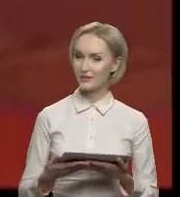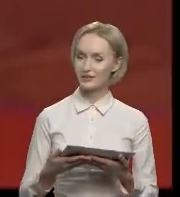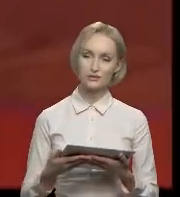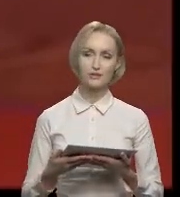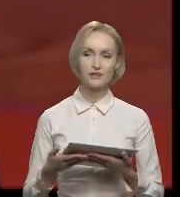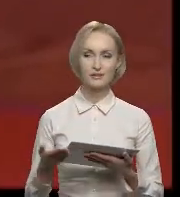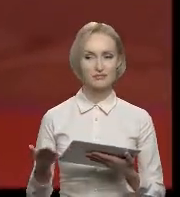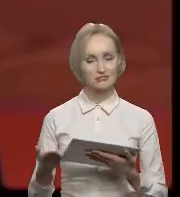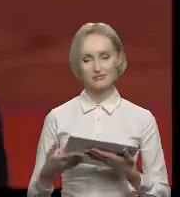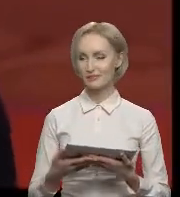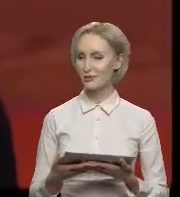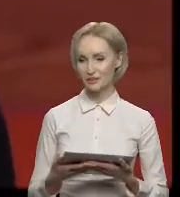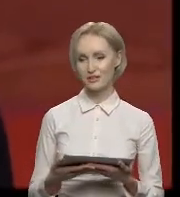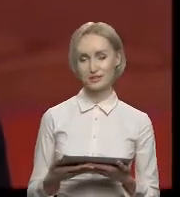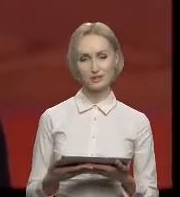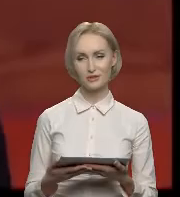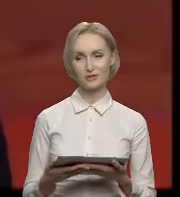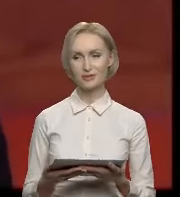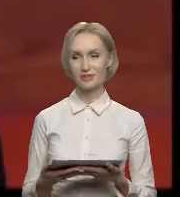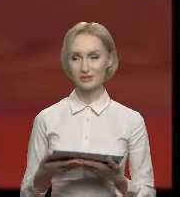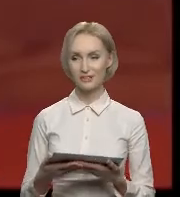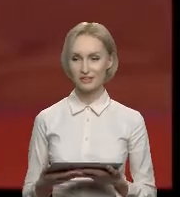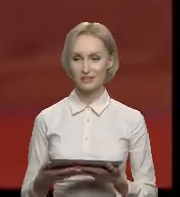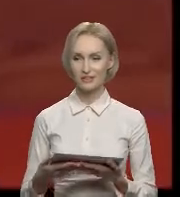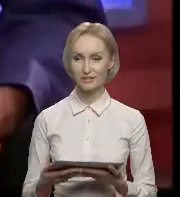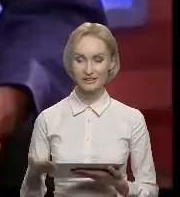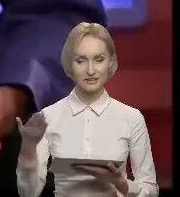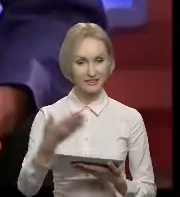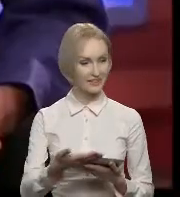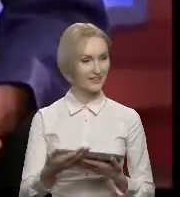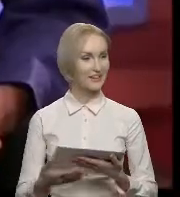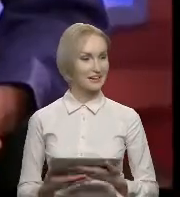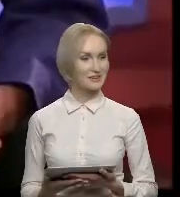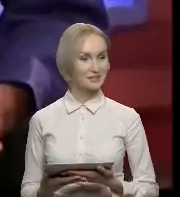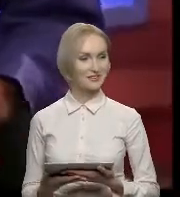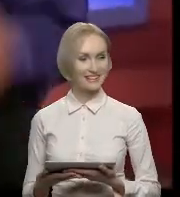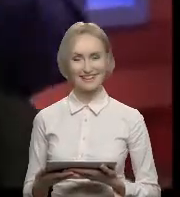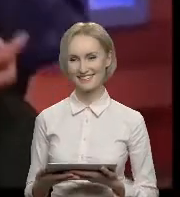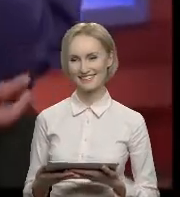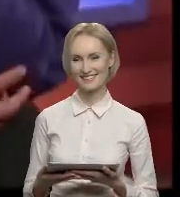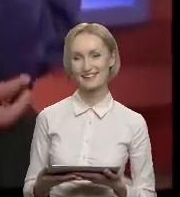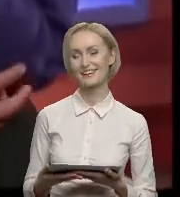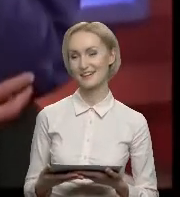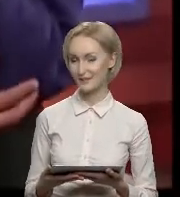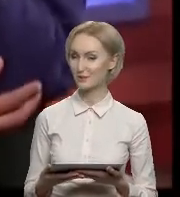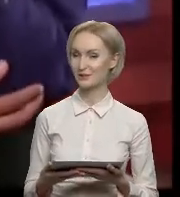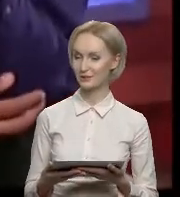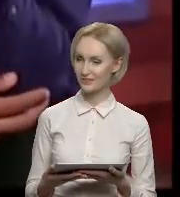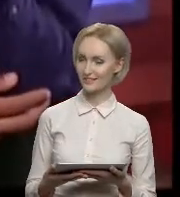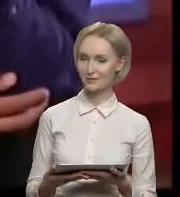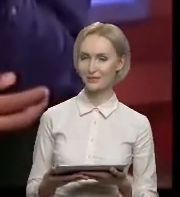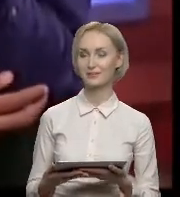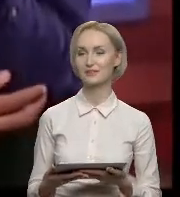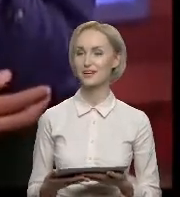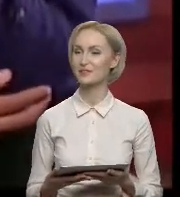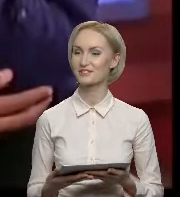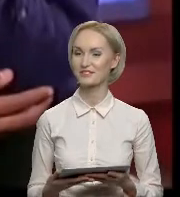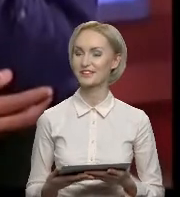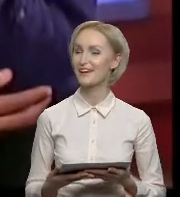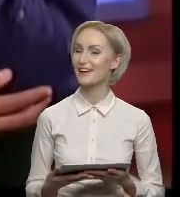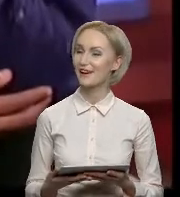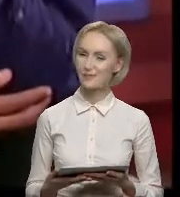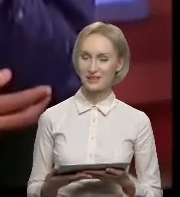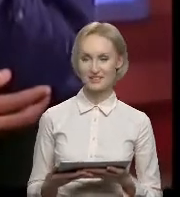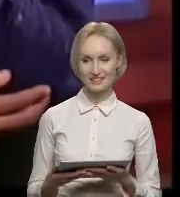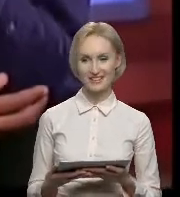all this. Yes, I have a conversation with him. When I try to talk to you, it's like talking to a brick wall. All you say is stuff, you don't listen. I can say